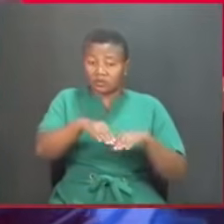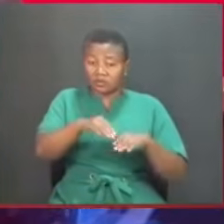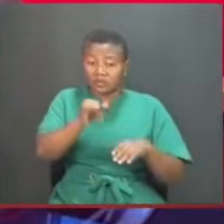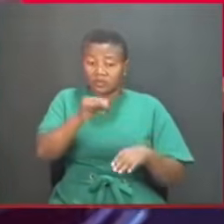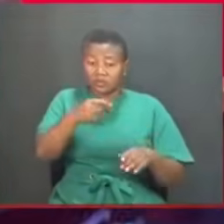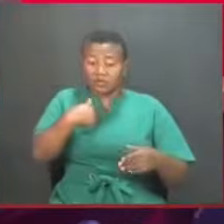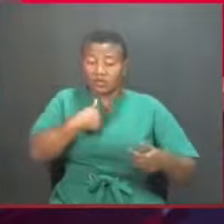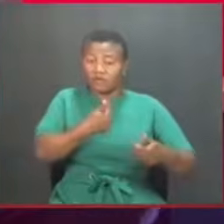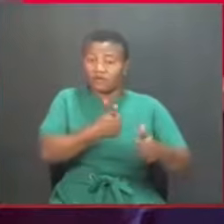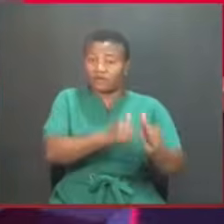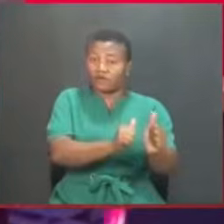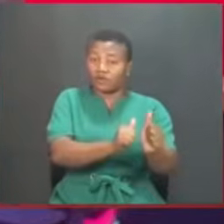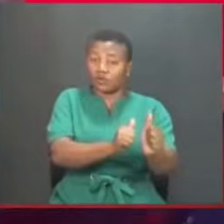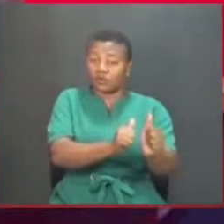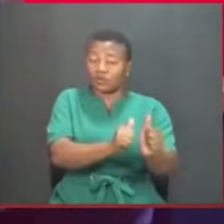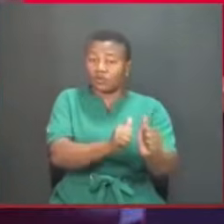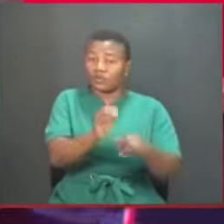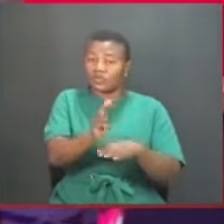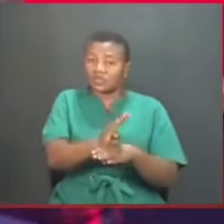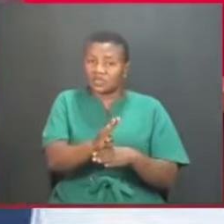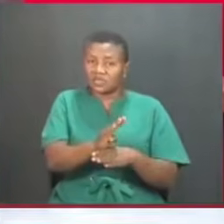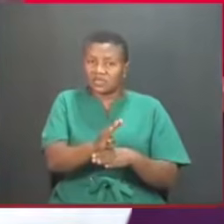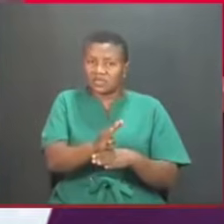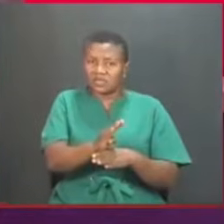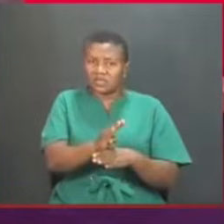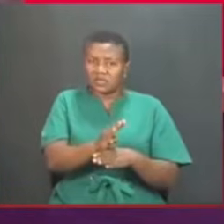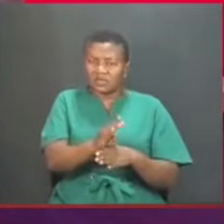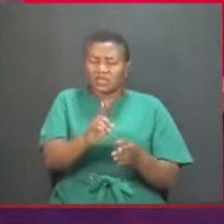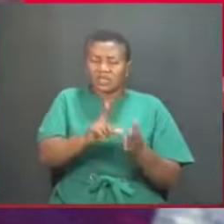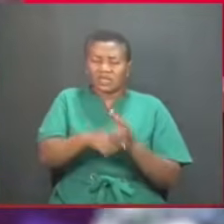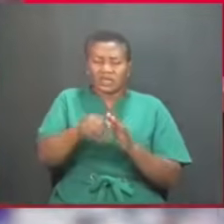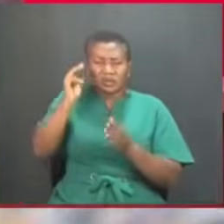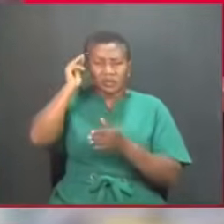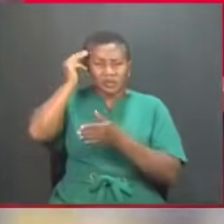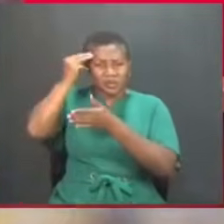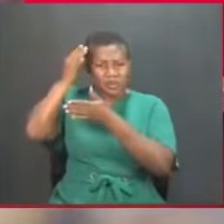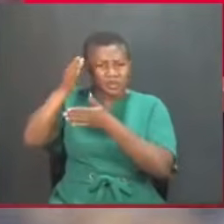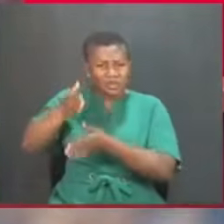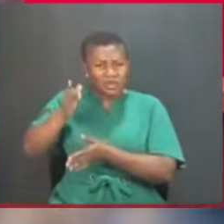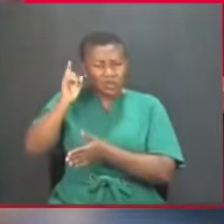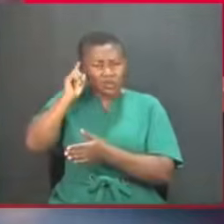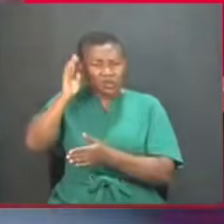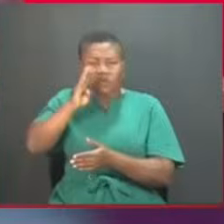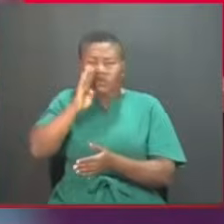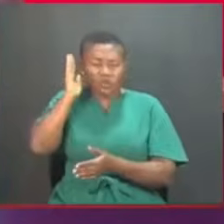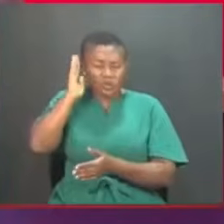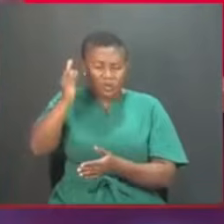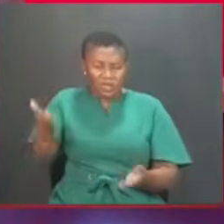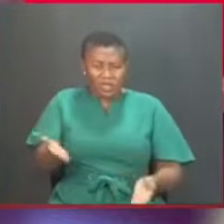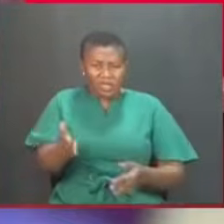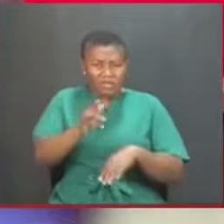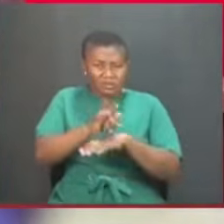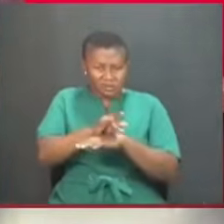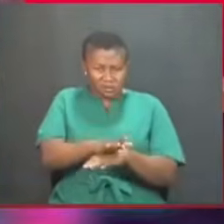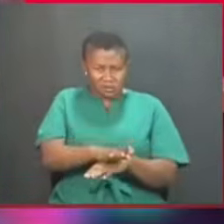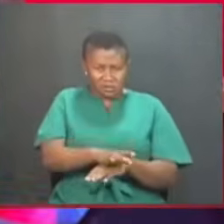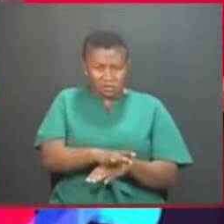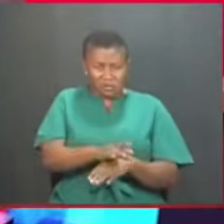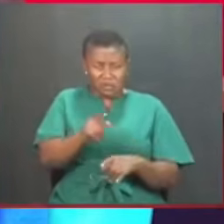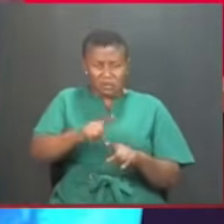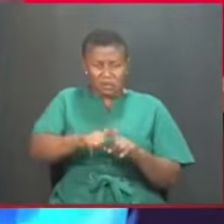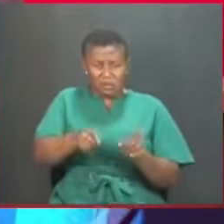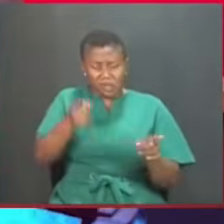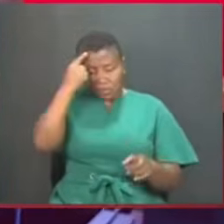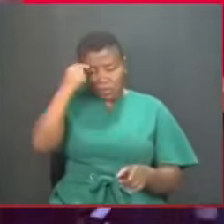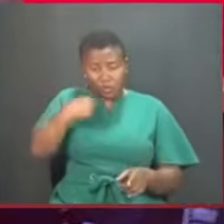order paper, the minister would have been available at the time the statement would have been made. But we varied the